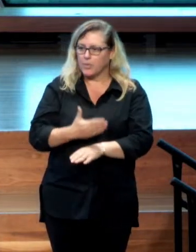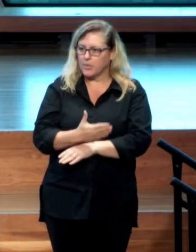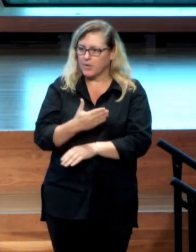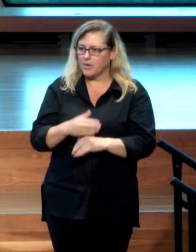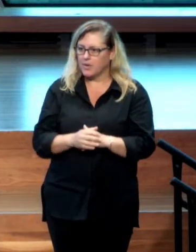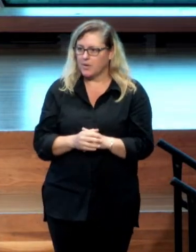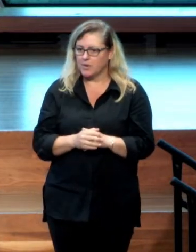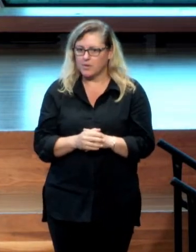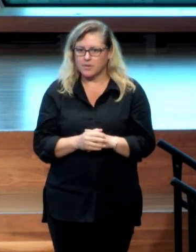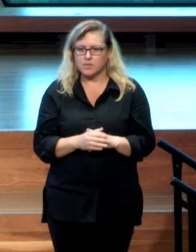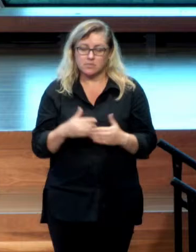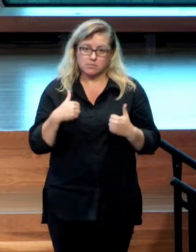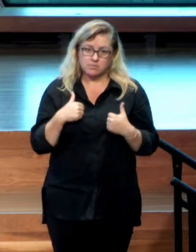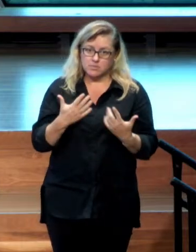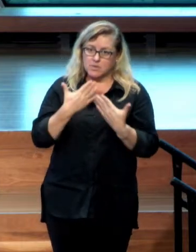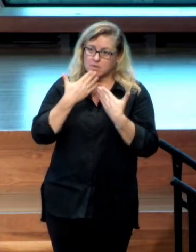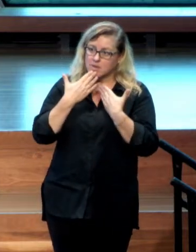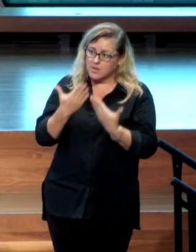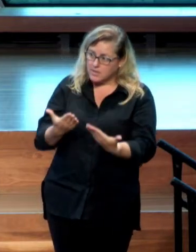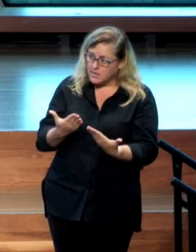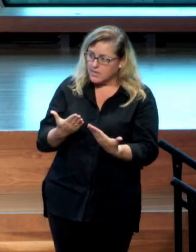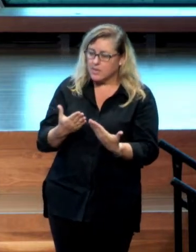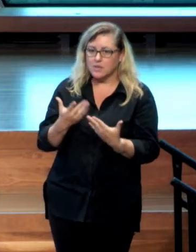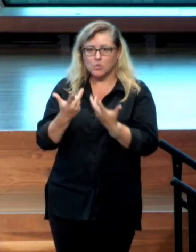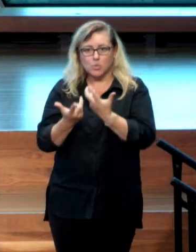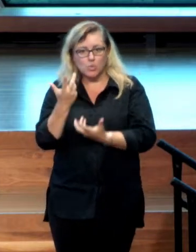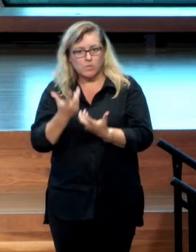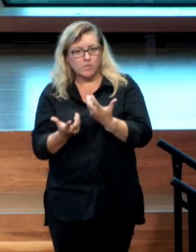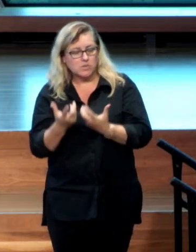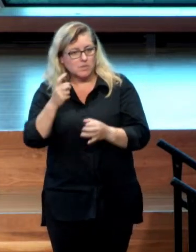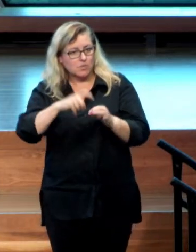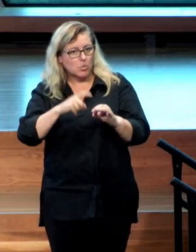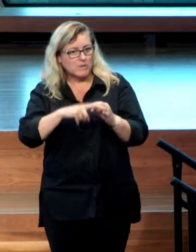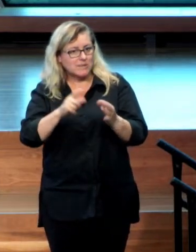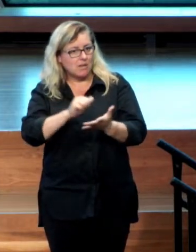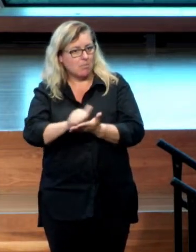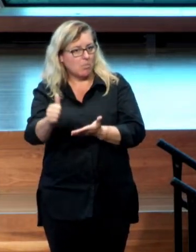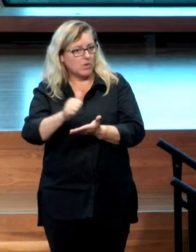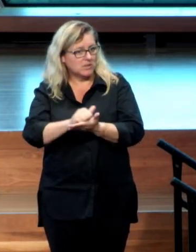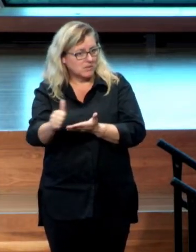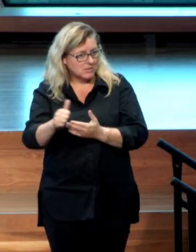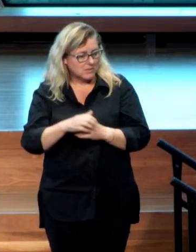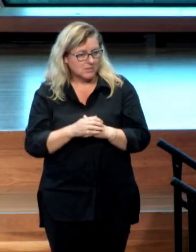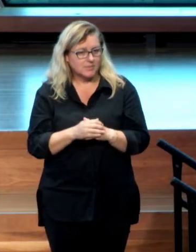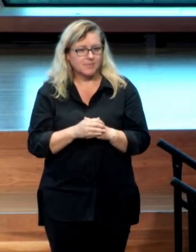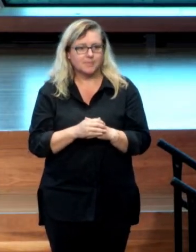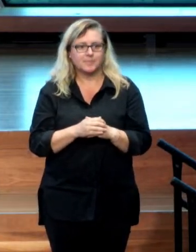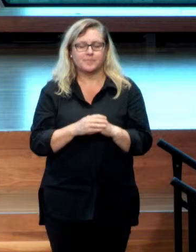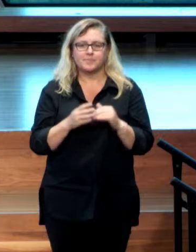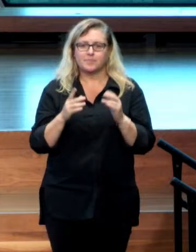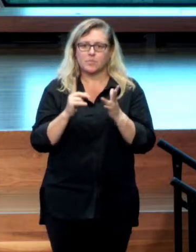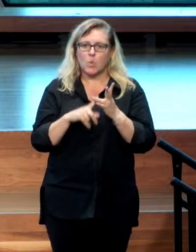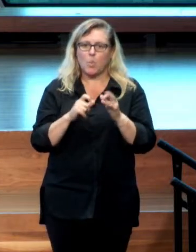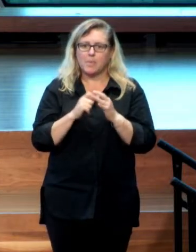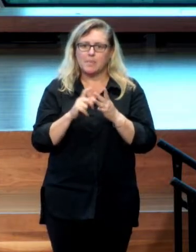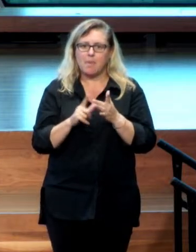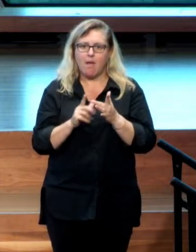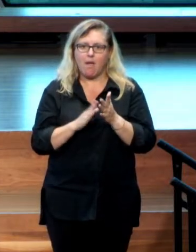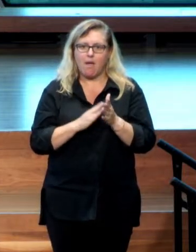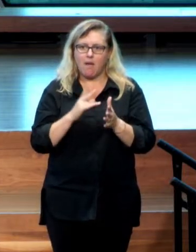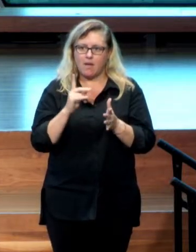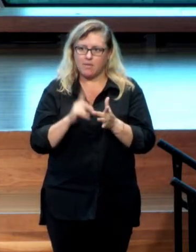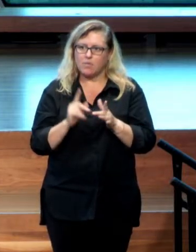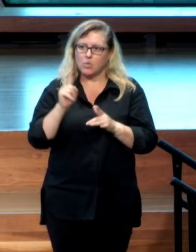My heartfelt thanks to the University of Queensland Press, particularly Aviva Taffield, for their unwavering